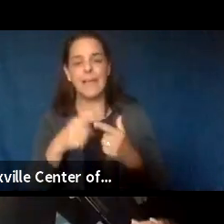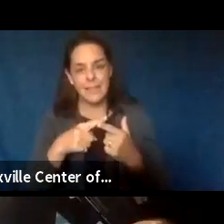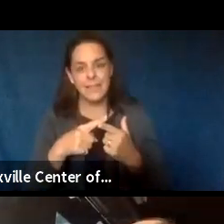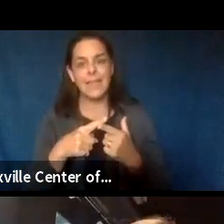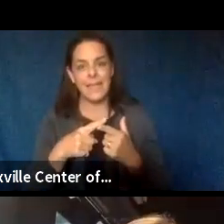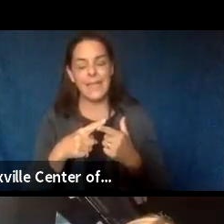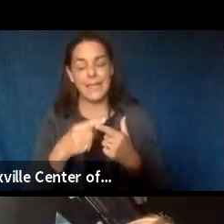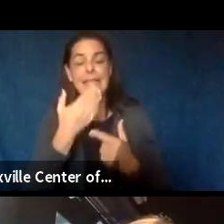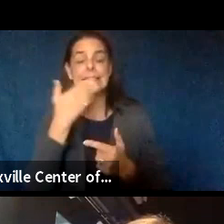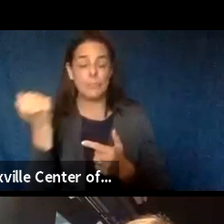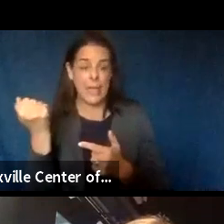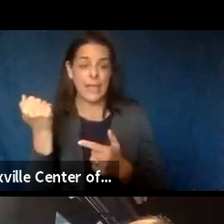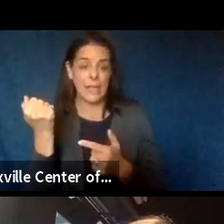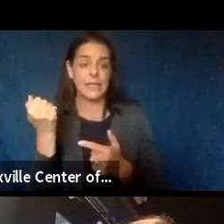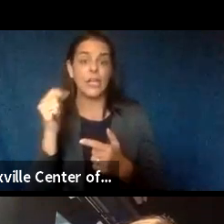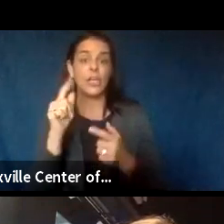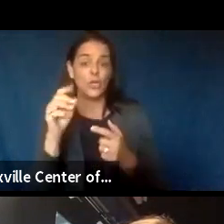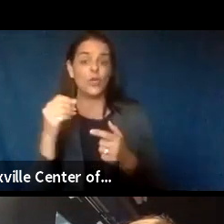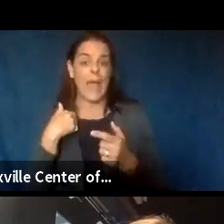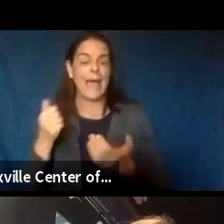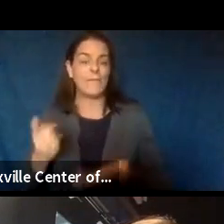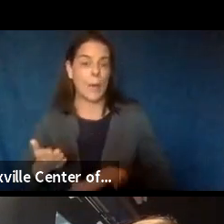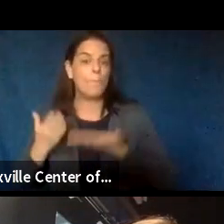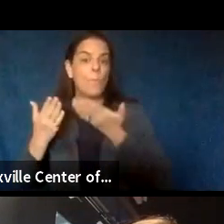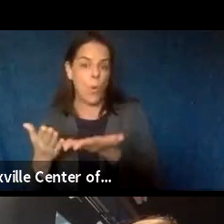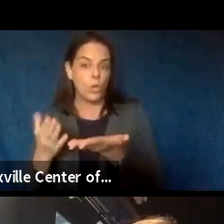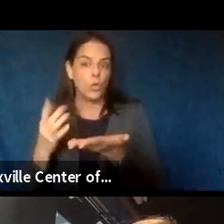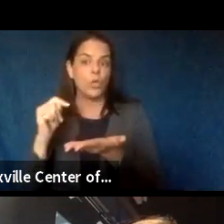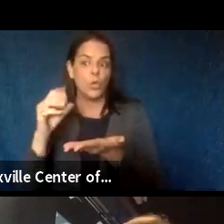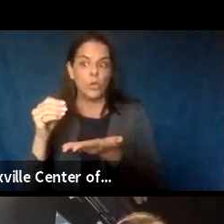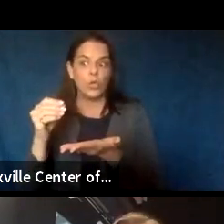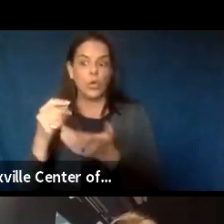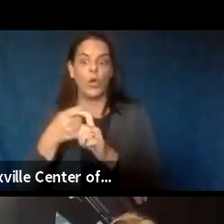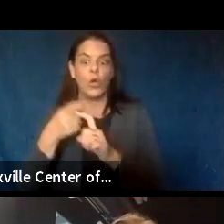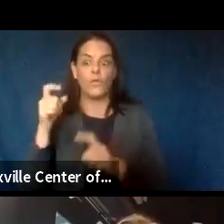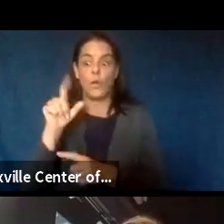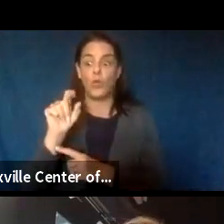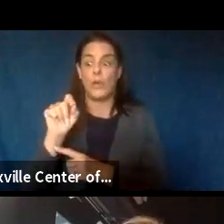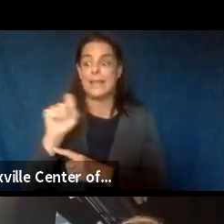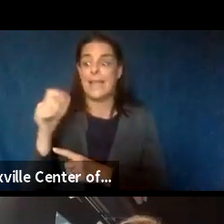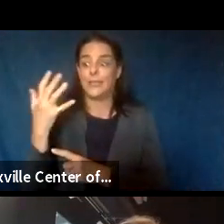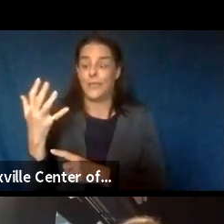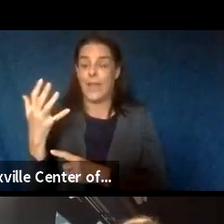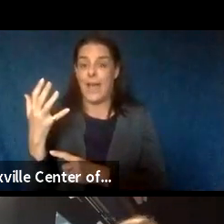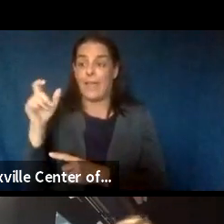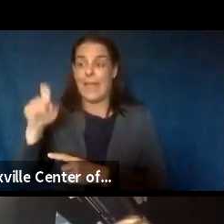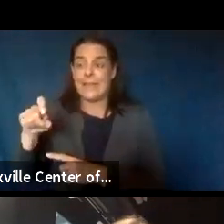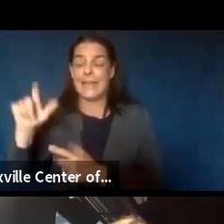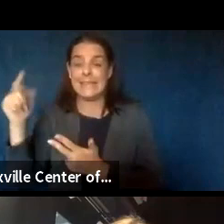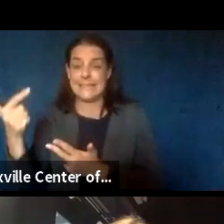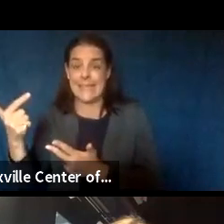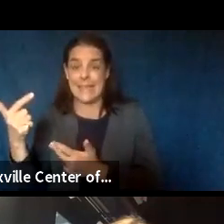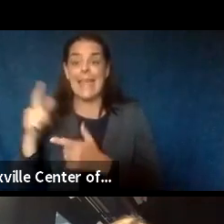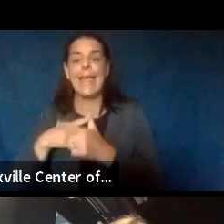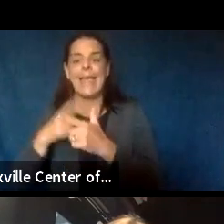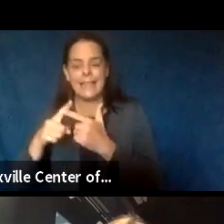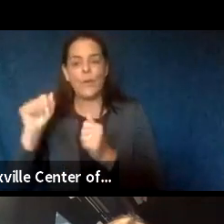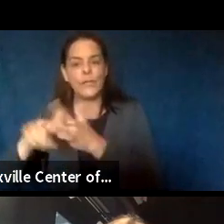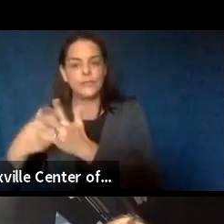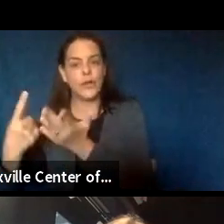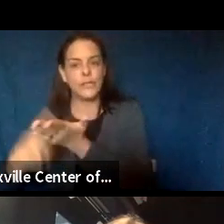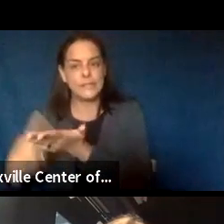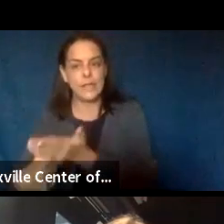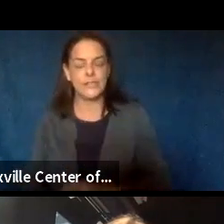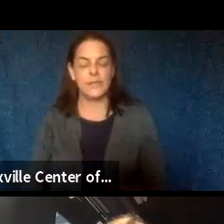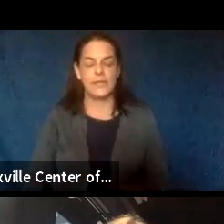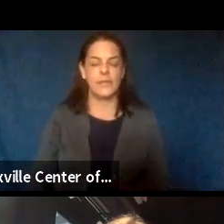more efficient, really, to have a motion to just go for 2020-5. Need a second, then we can begin discussion. Okay,